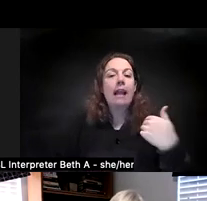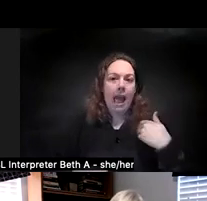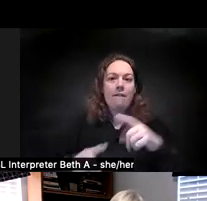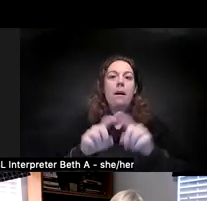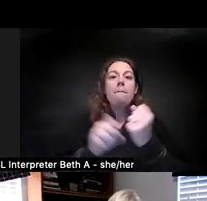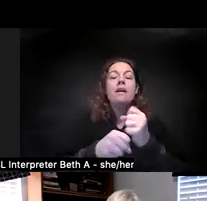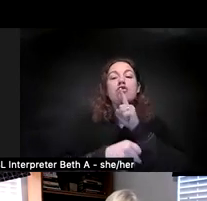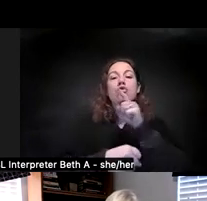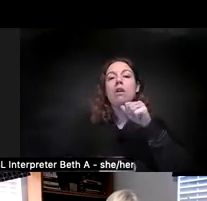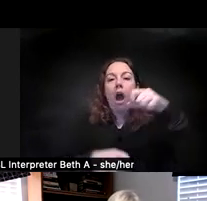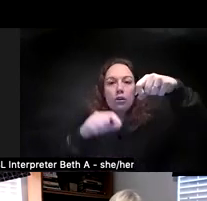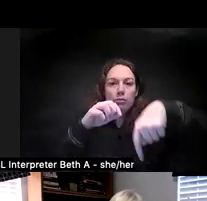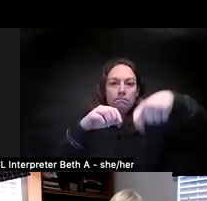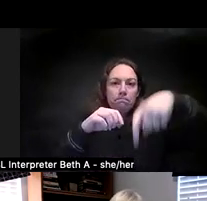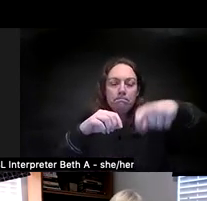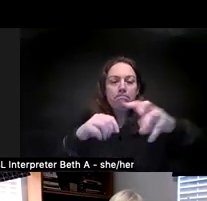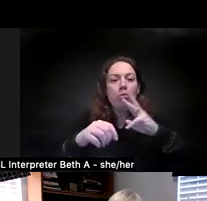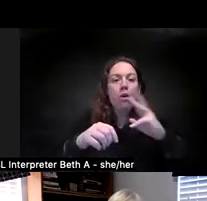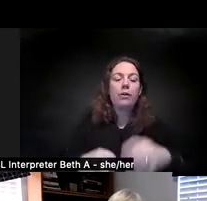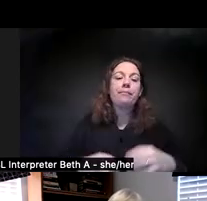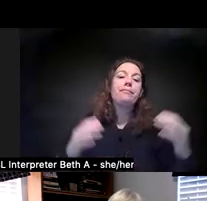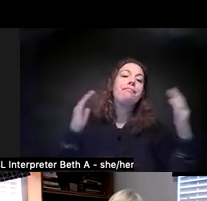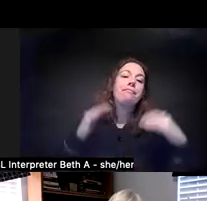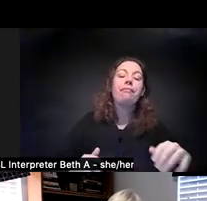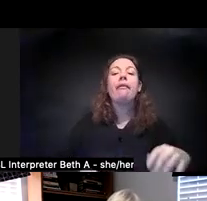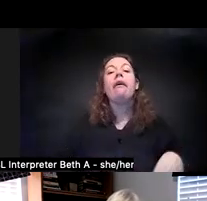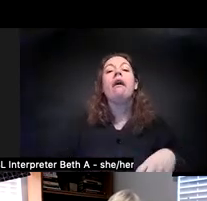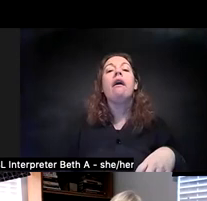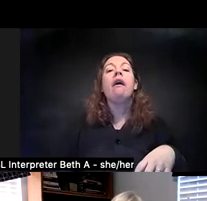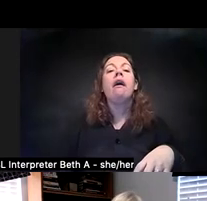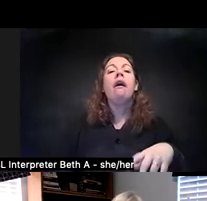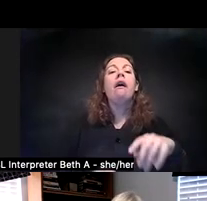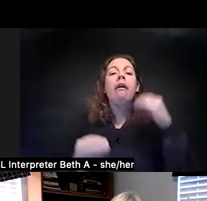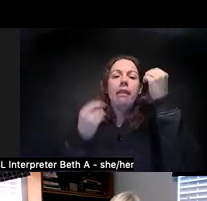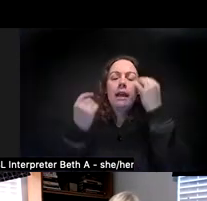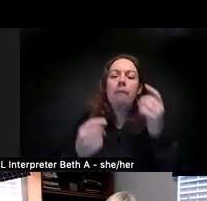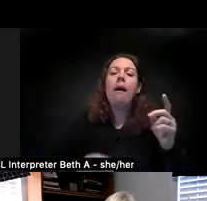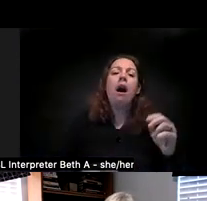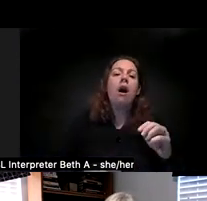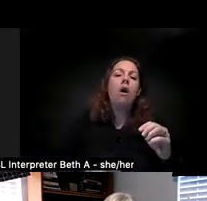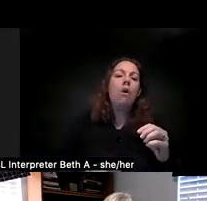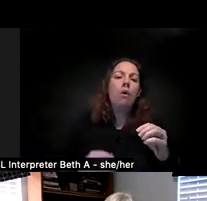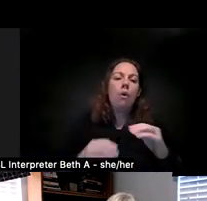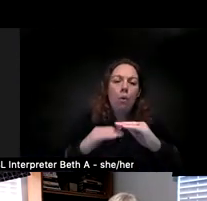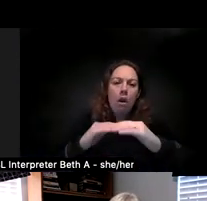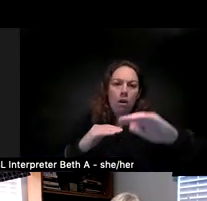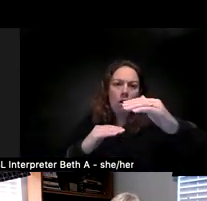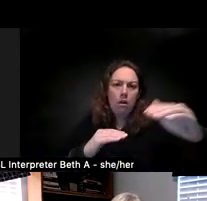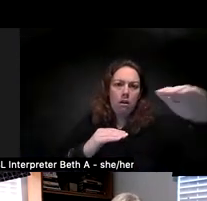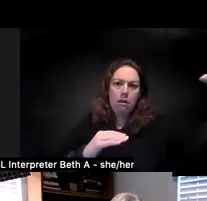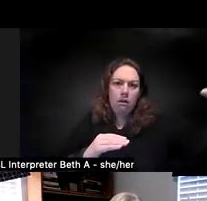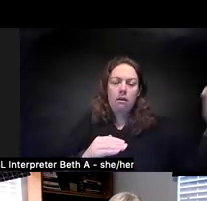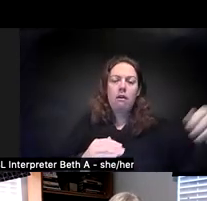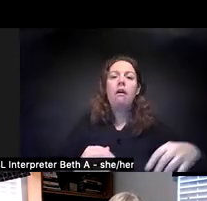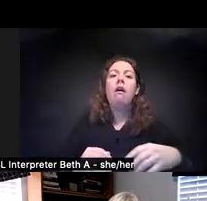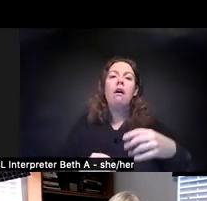for example, in museums, so that people who use wheelchairs or are short stature don't have the problem in this comic